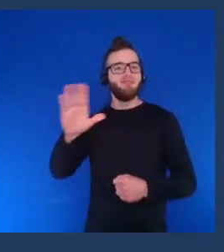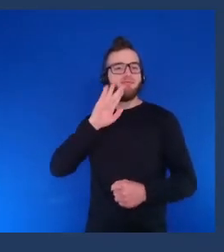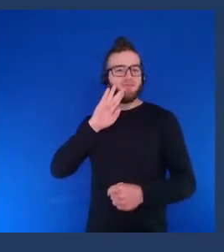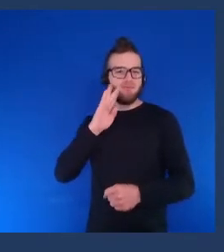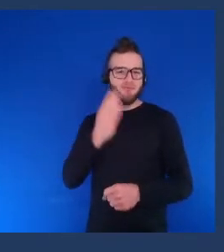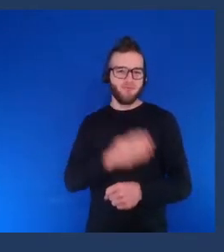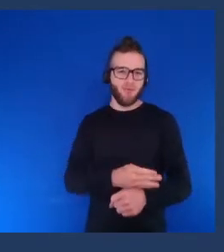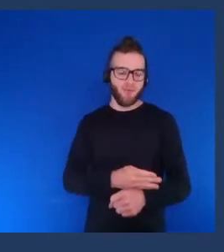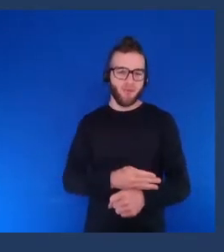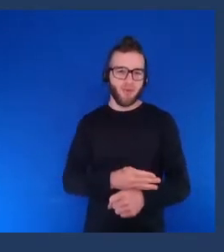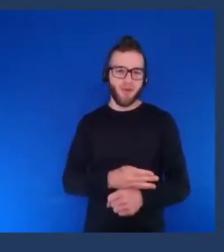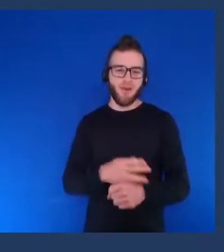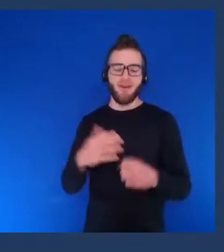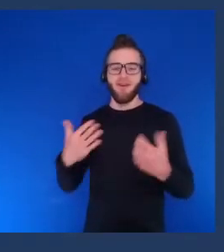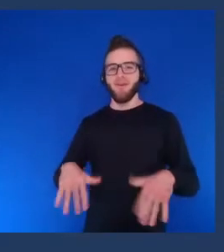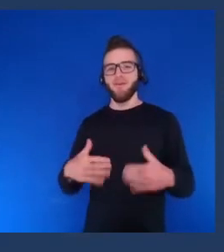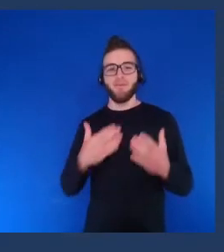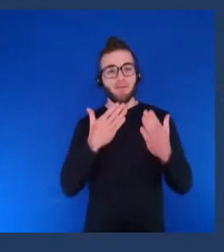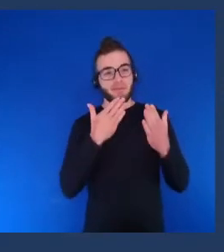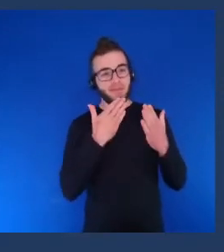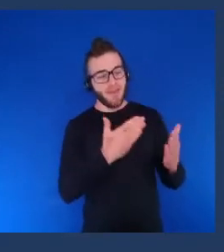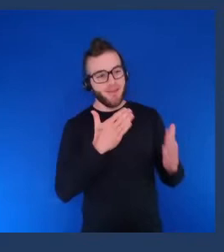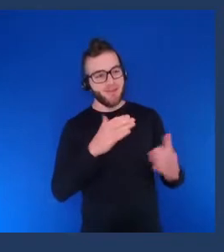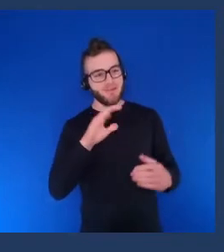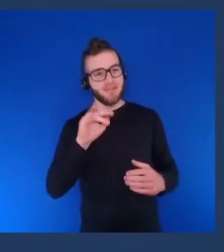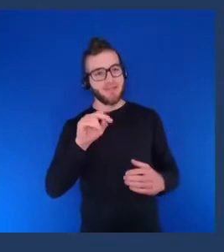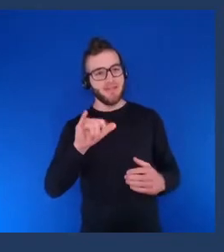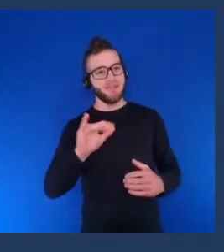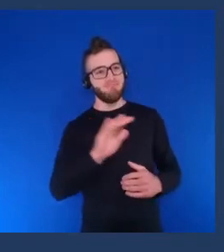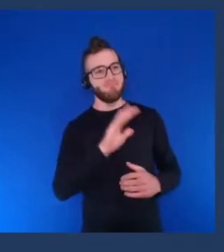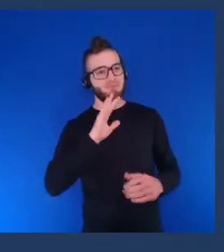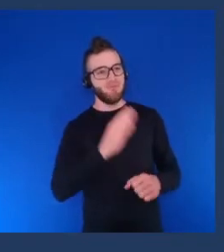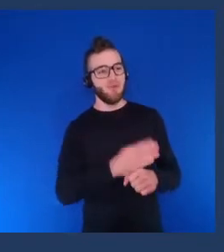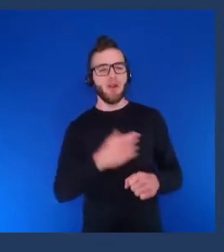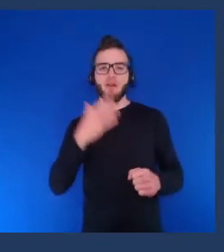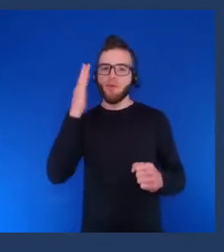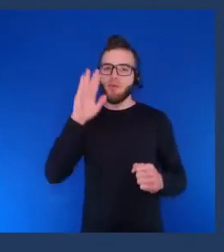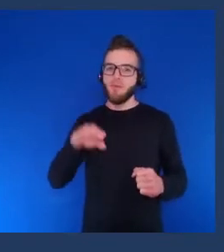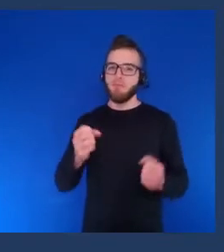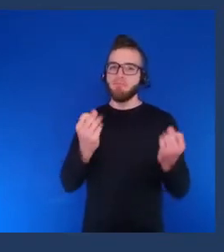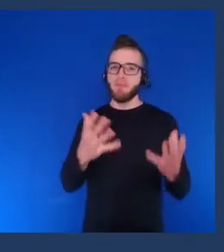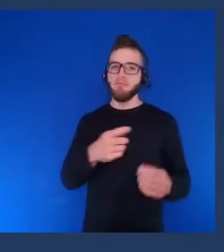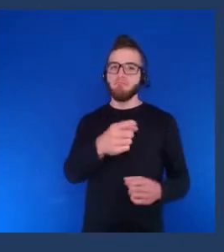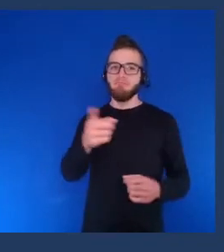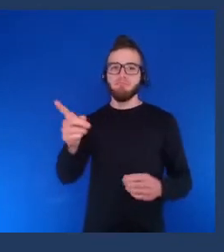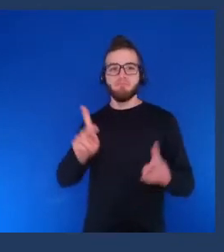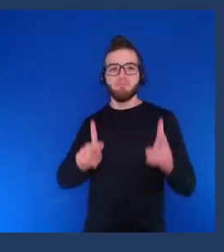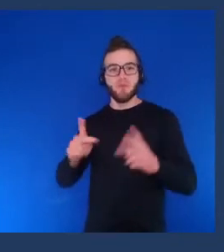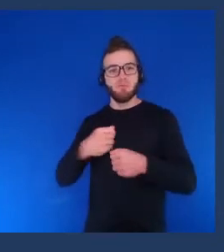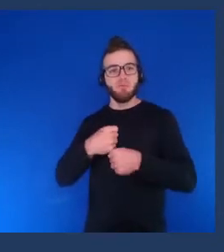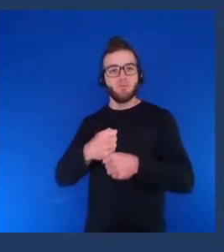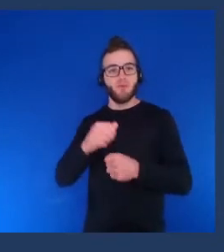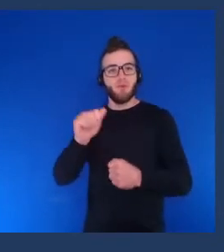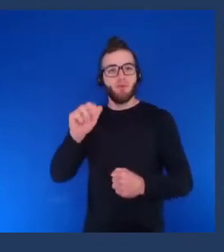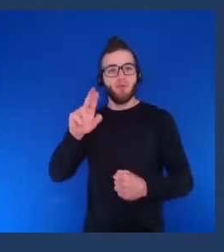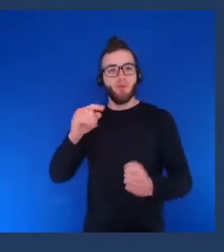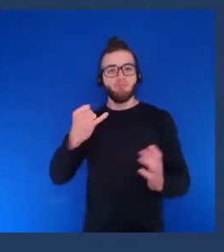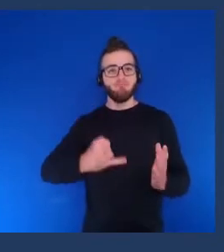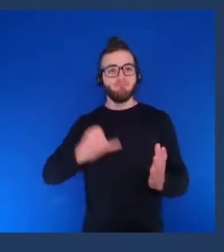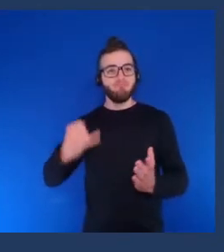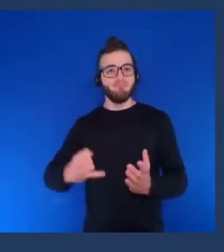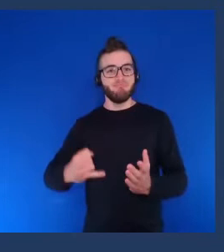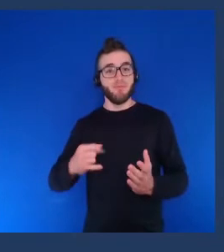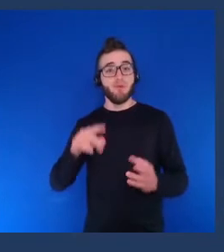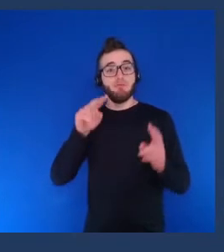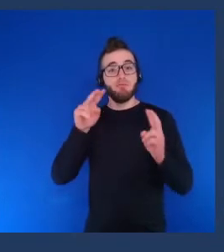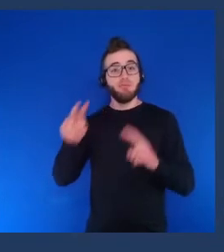Cindy's daughter. I know that a lot of folks are creating art out there. If you head over to Jenny's Twitter page, her daughter Fira made a